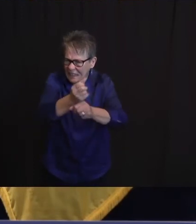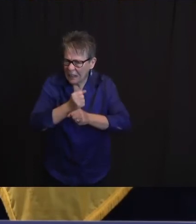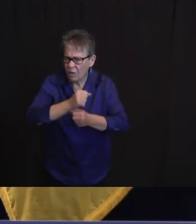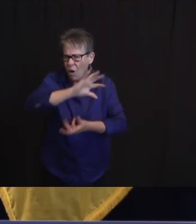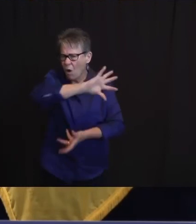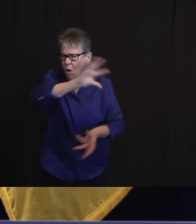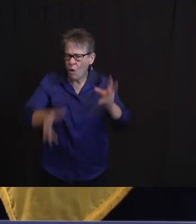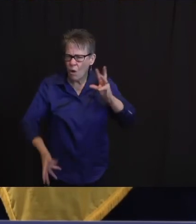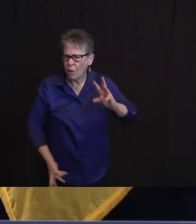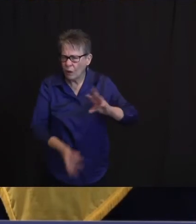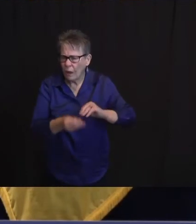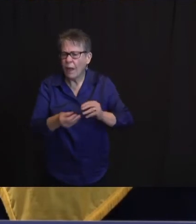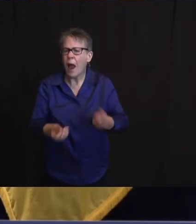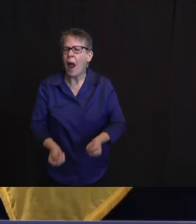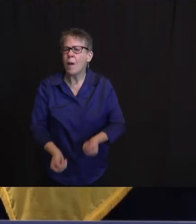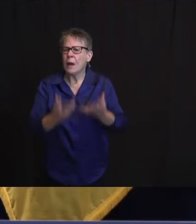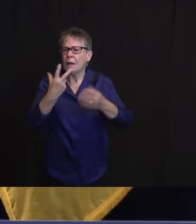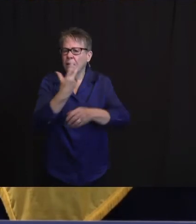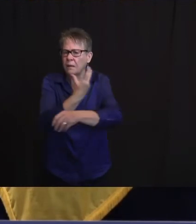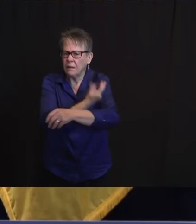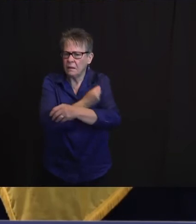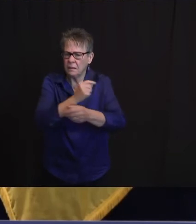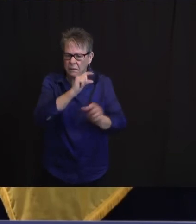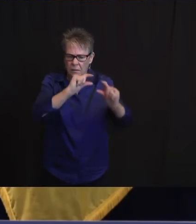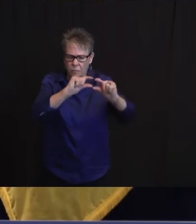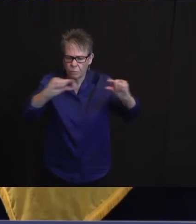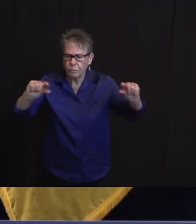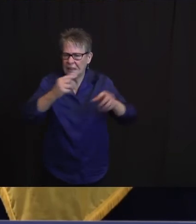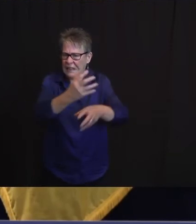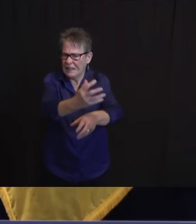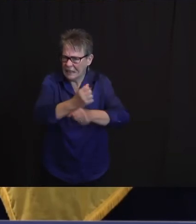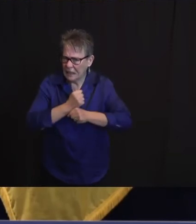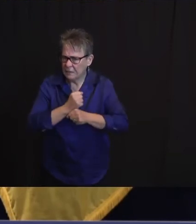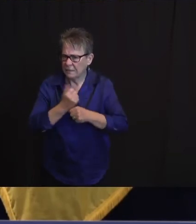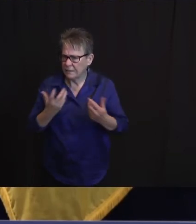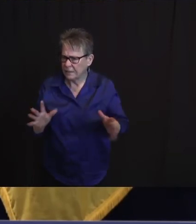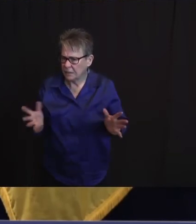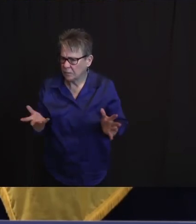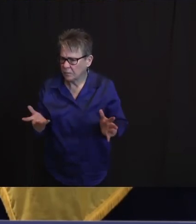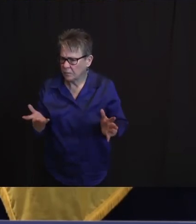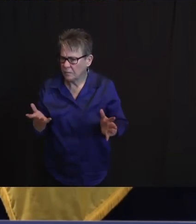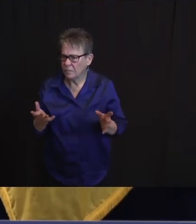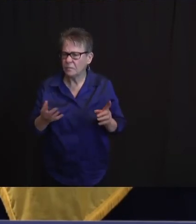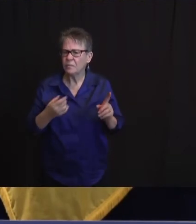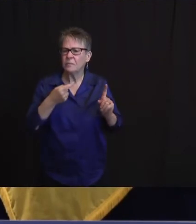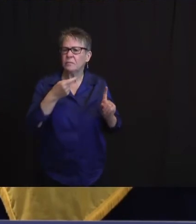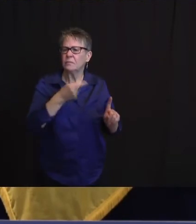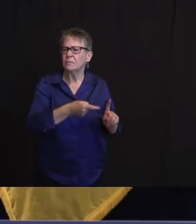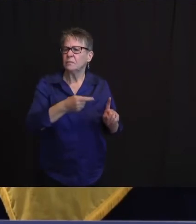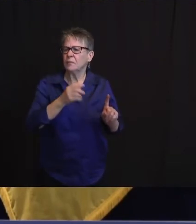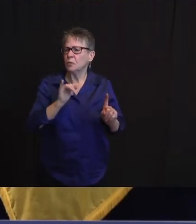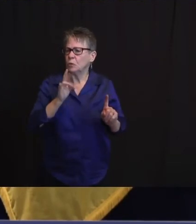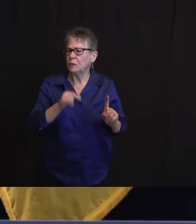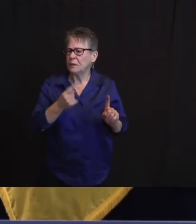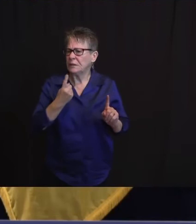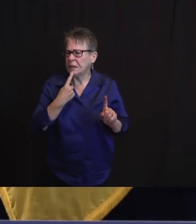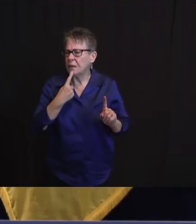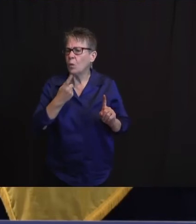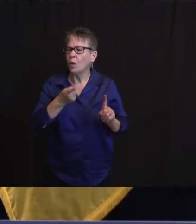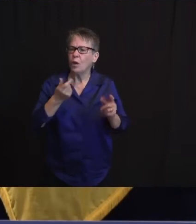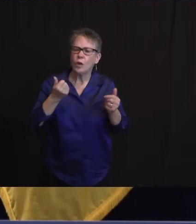I think we just answered your first question a minute ago, and that is that Judy has just said that she's looking to surge, especially recent